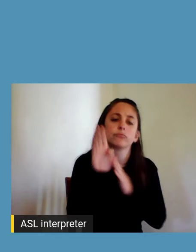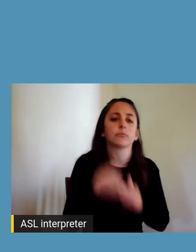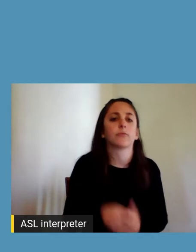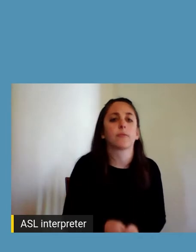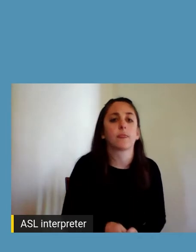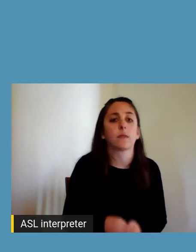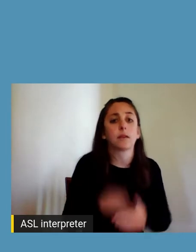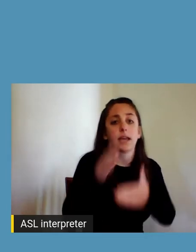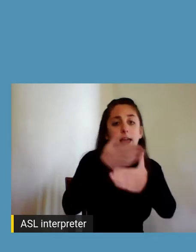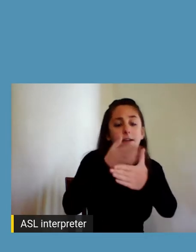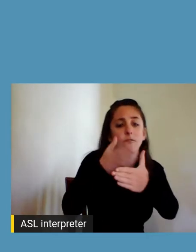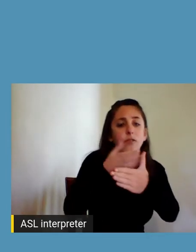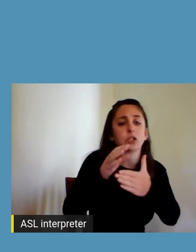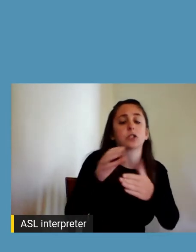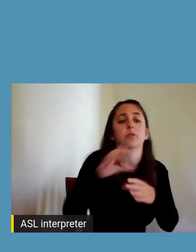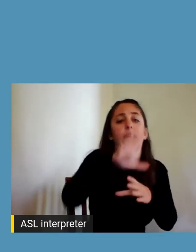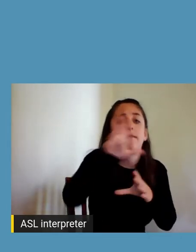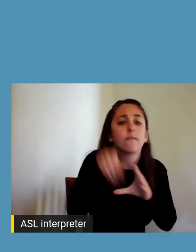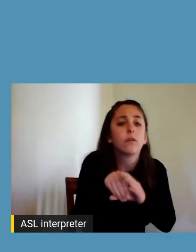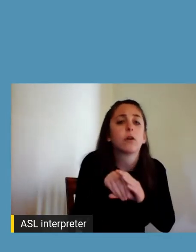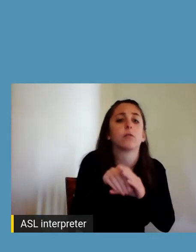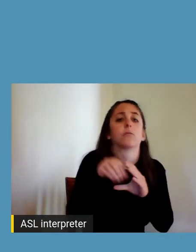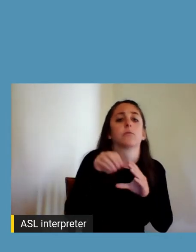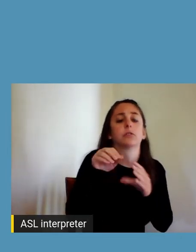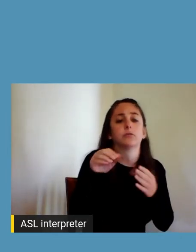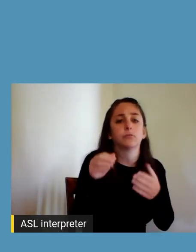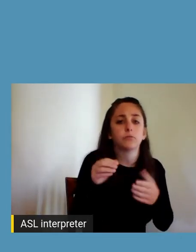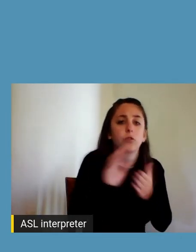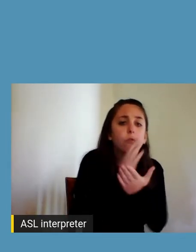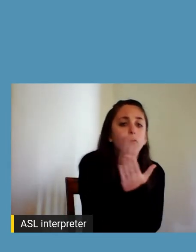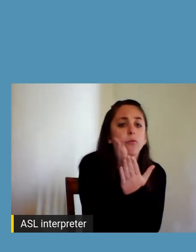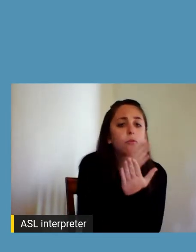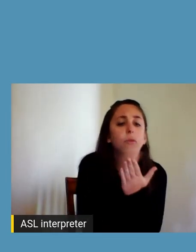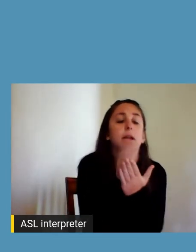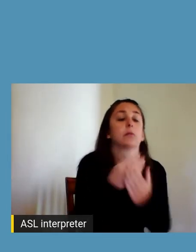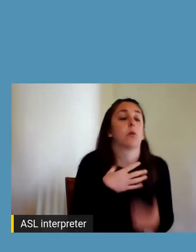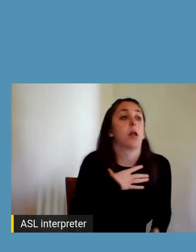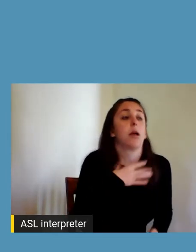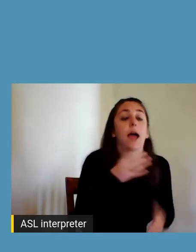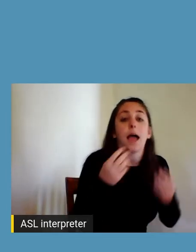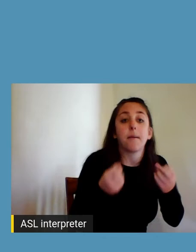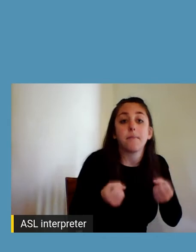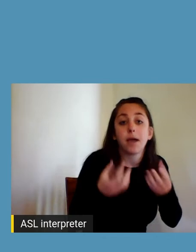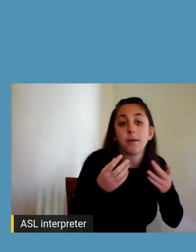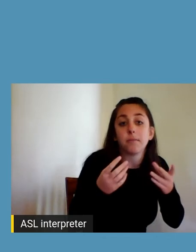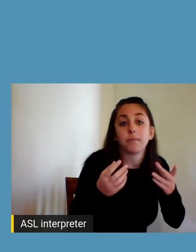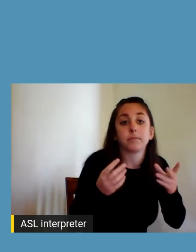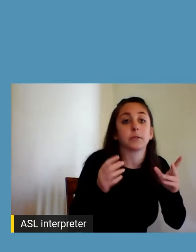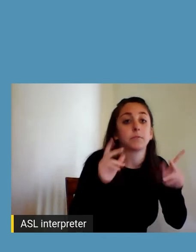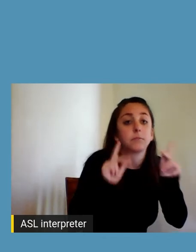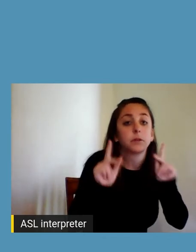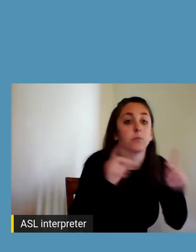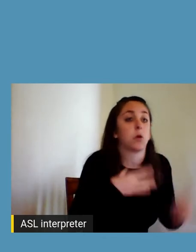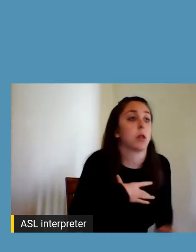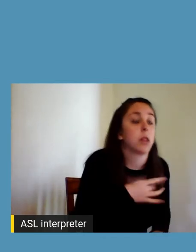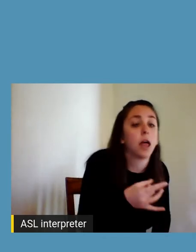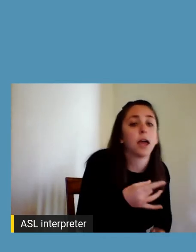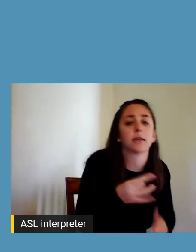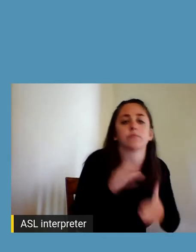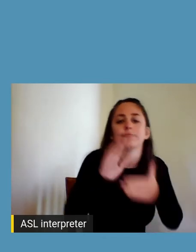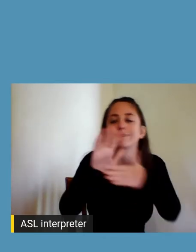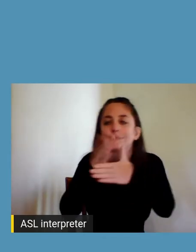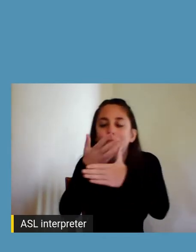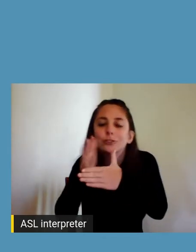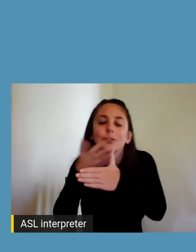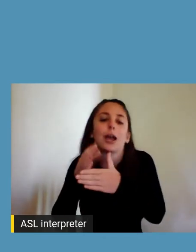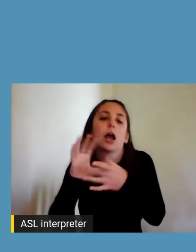average engagement rate is the likes, the comments, the shares that a post get is averaged based